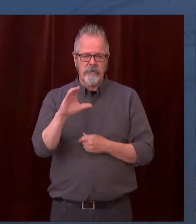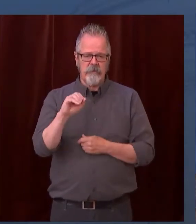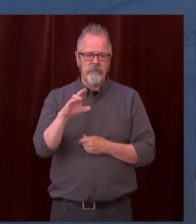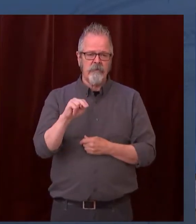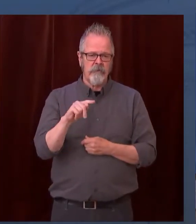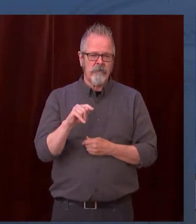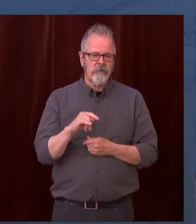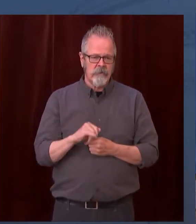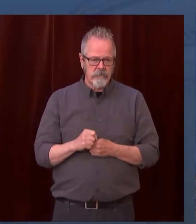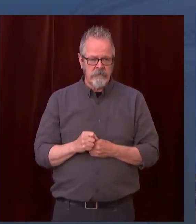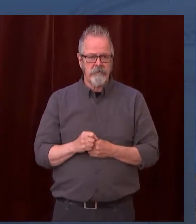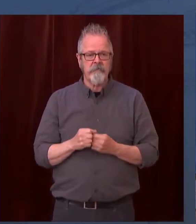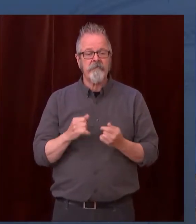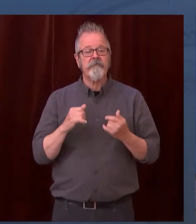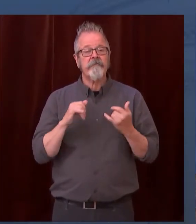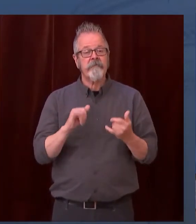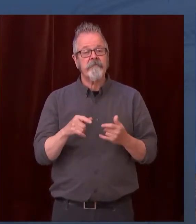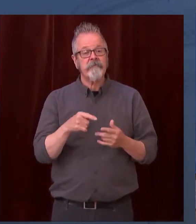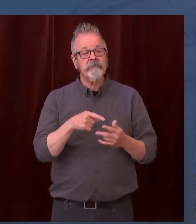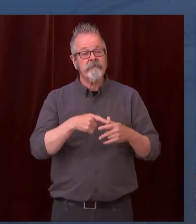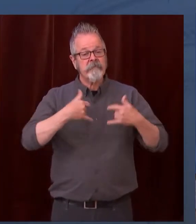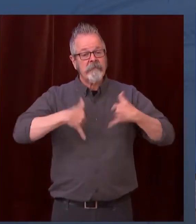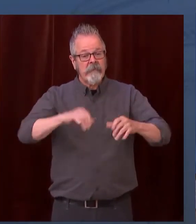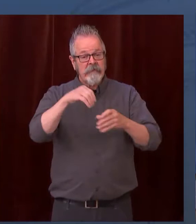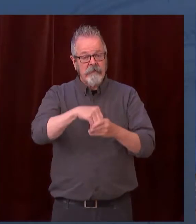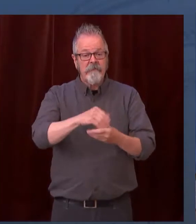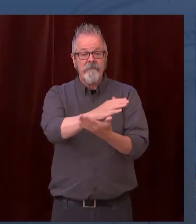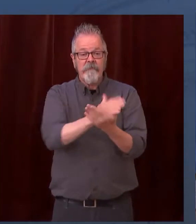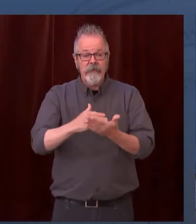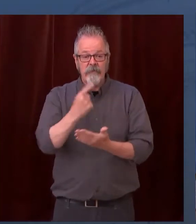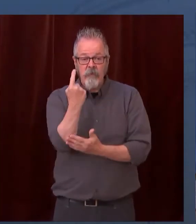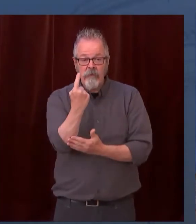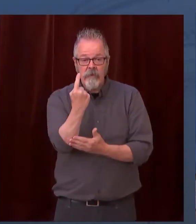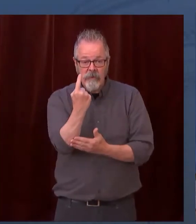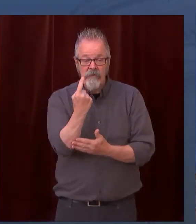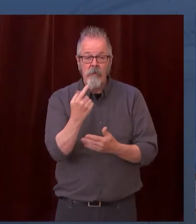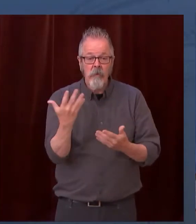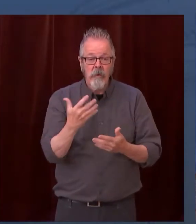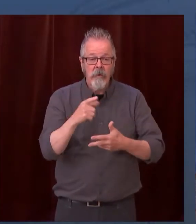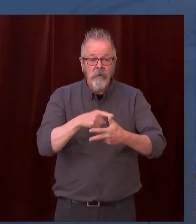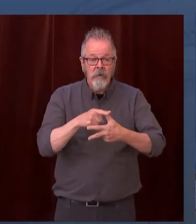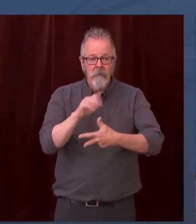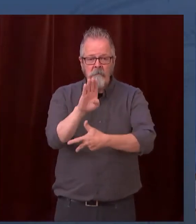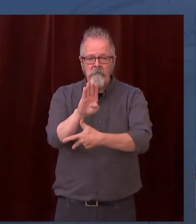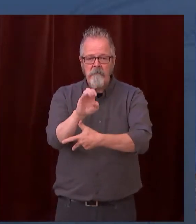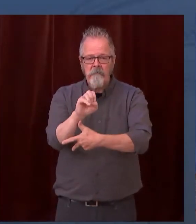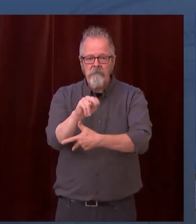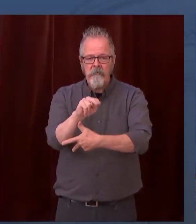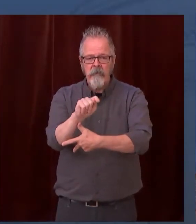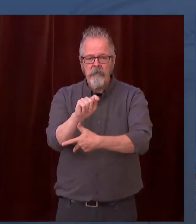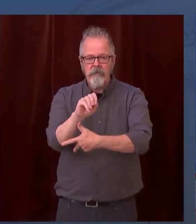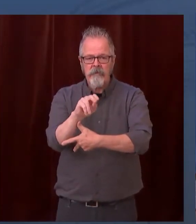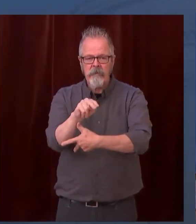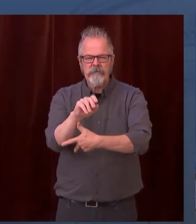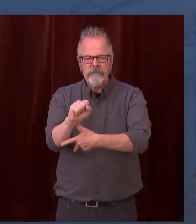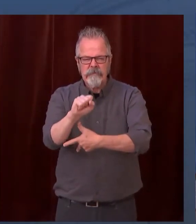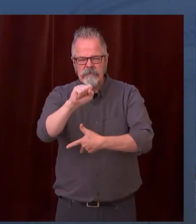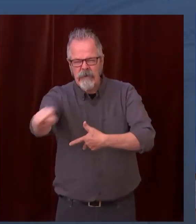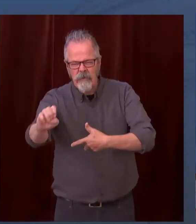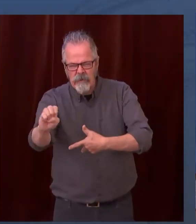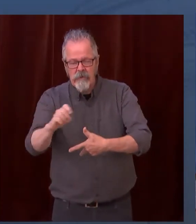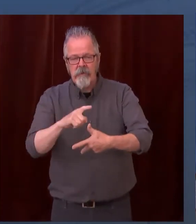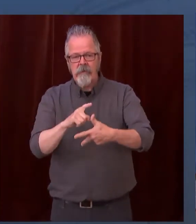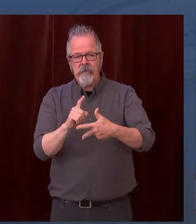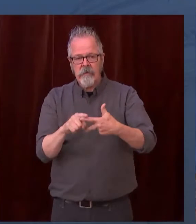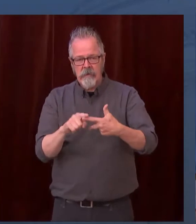Jerome Delvin. We were going to have Franklin County Commissioner Brad Peck, but I guess he's having some technological